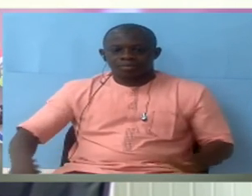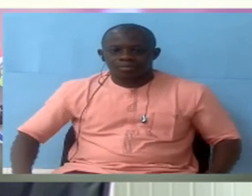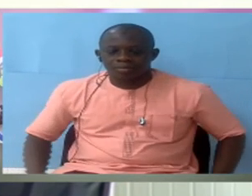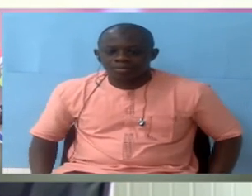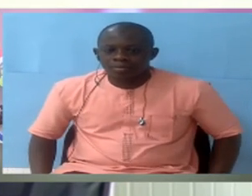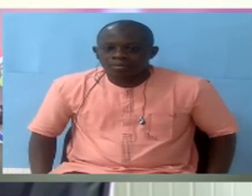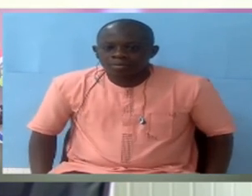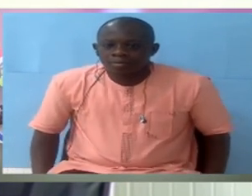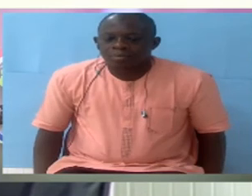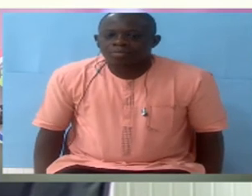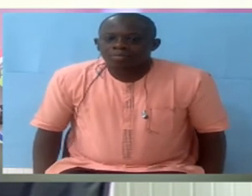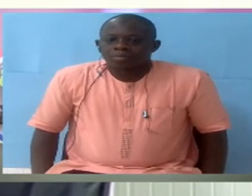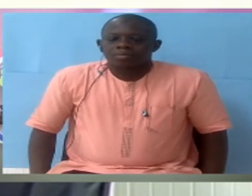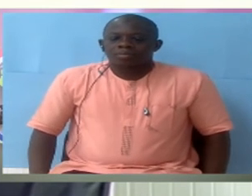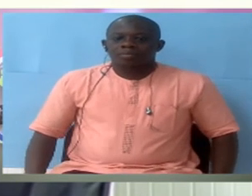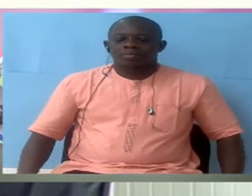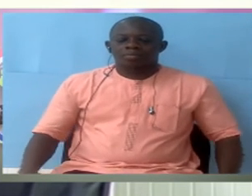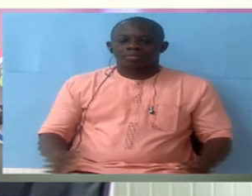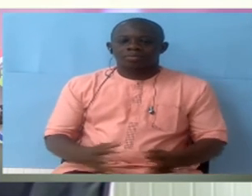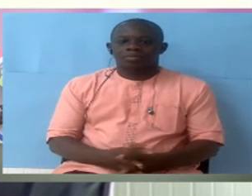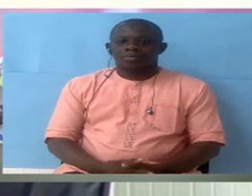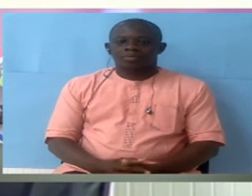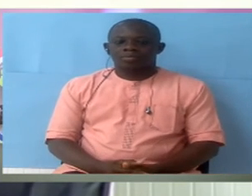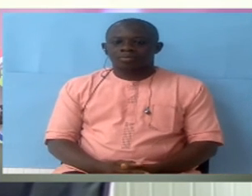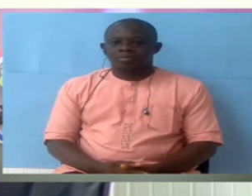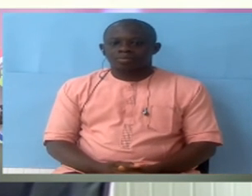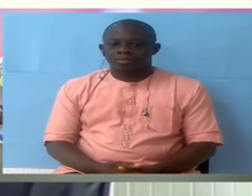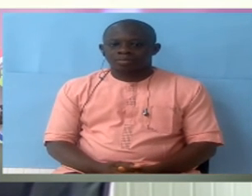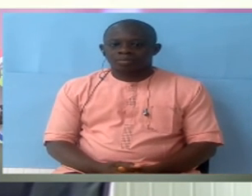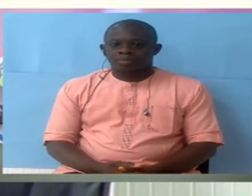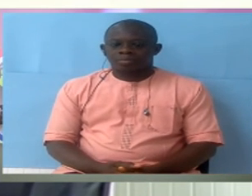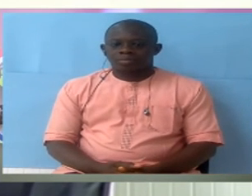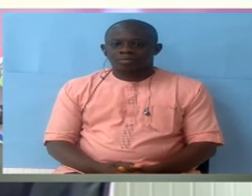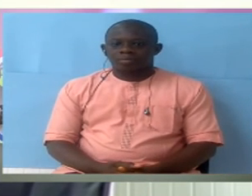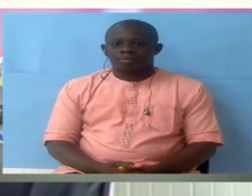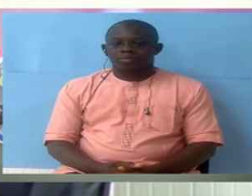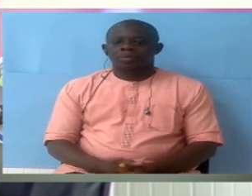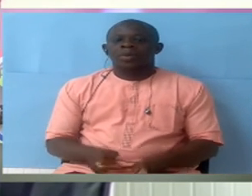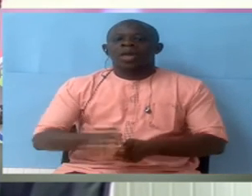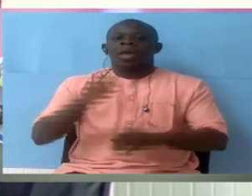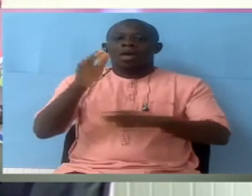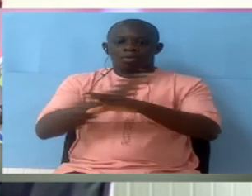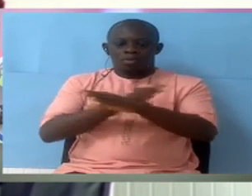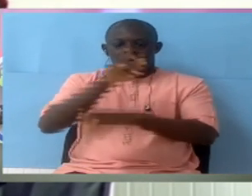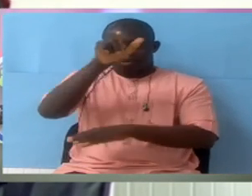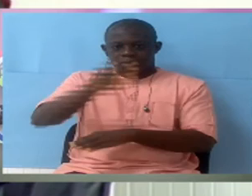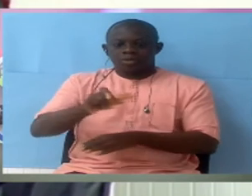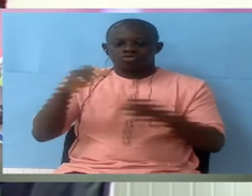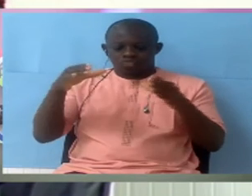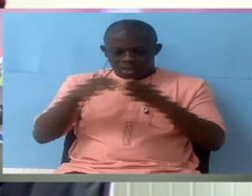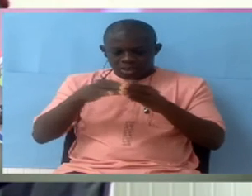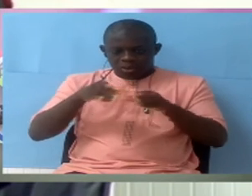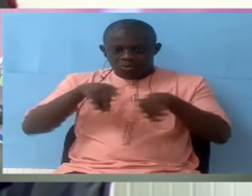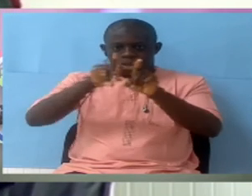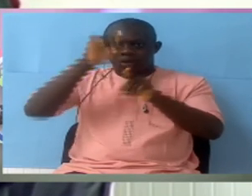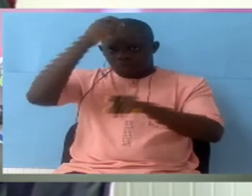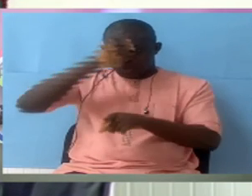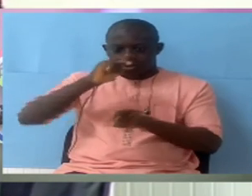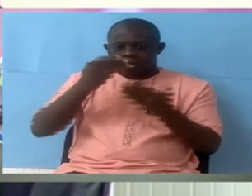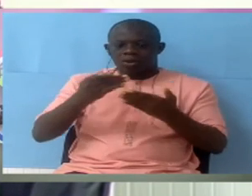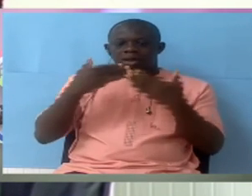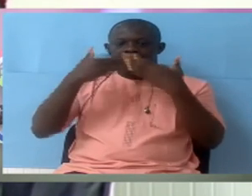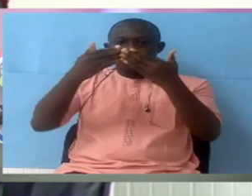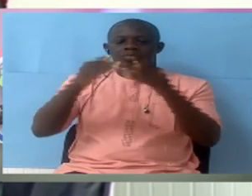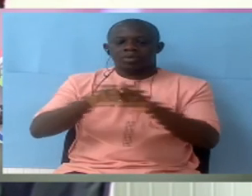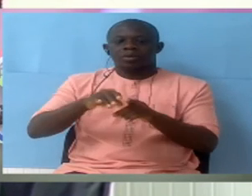was a detective with the police. I'm told that now he is also a chief superintendent. Boto Keita ci police bi la done liggey legi nak